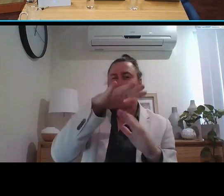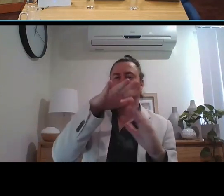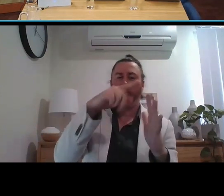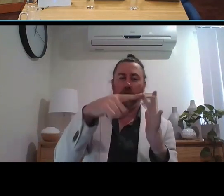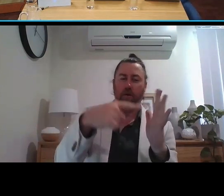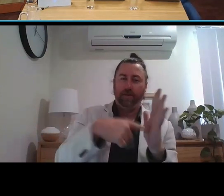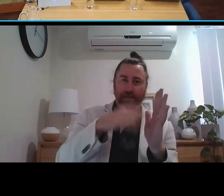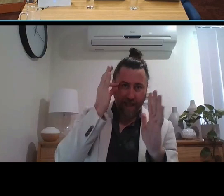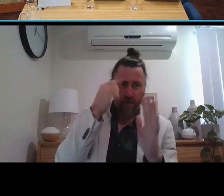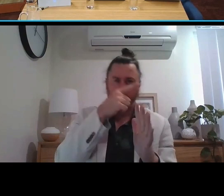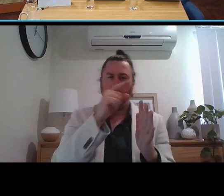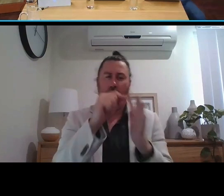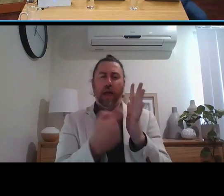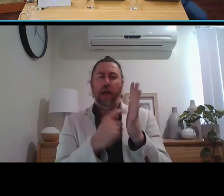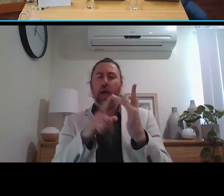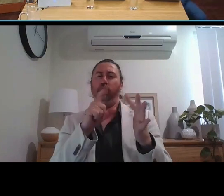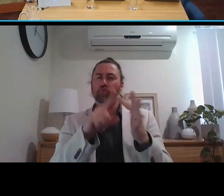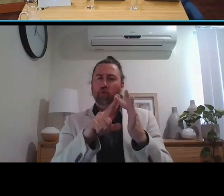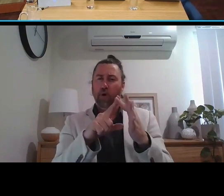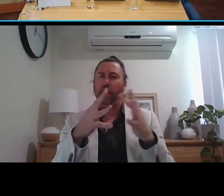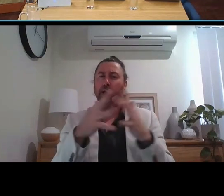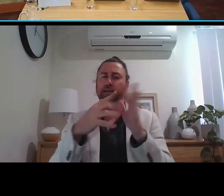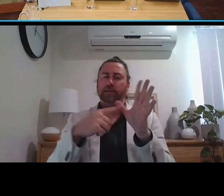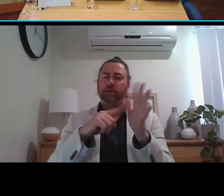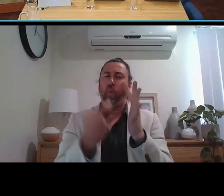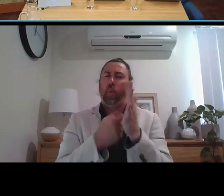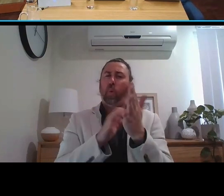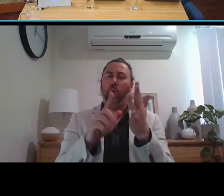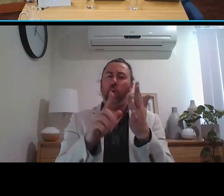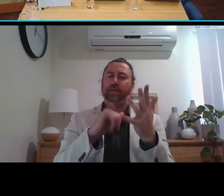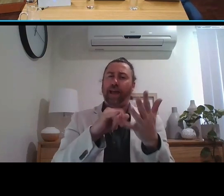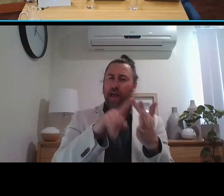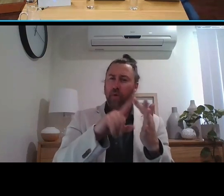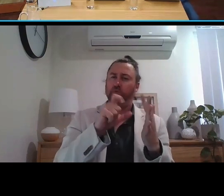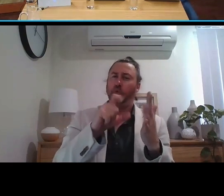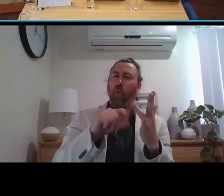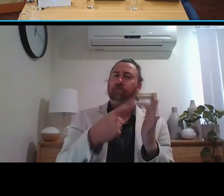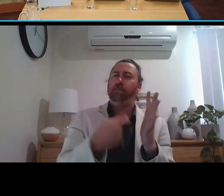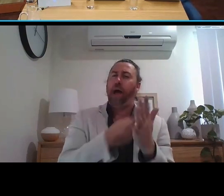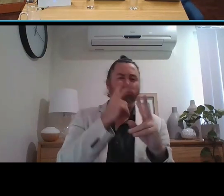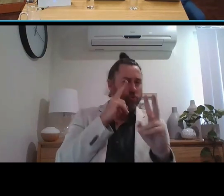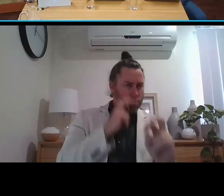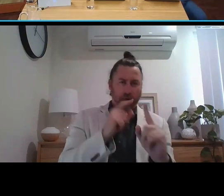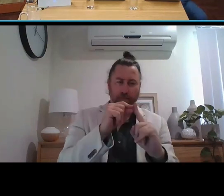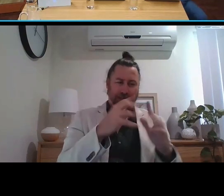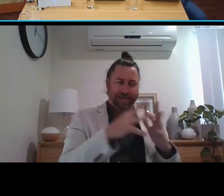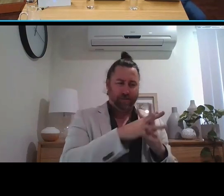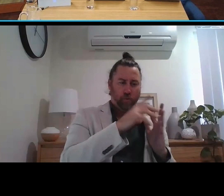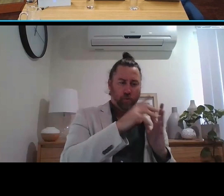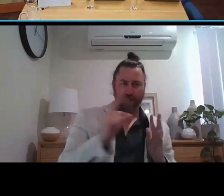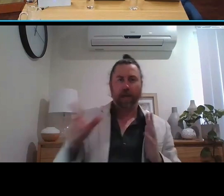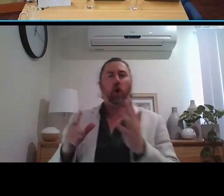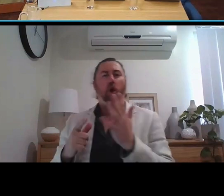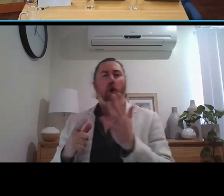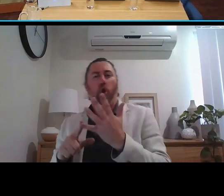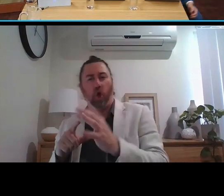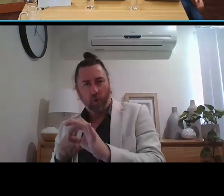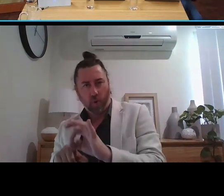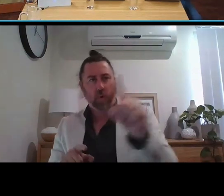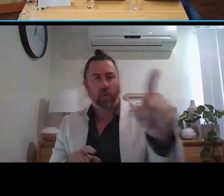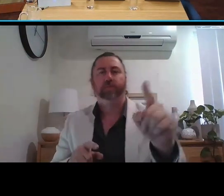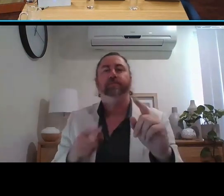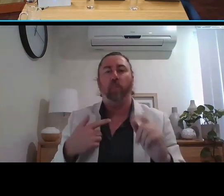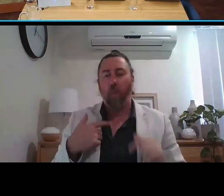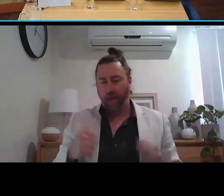also PricewaterhouseCoopers. And where we started off was a review of available evidence about reporting systems across